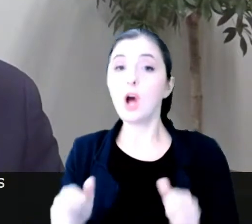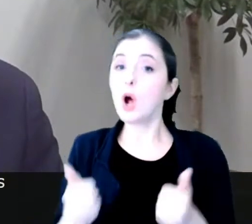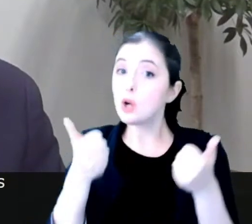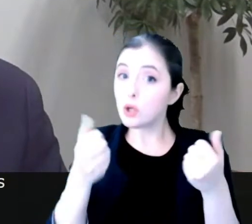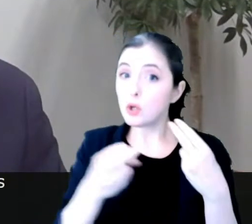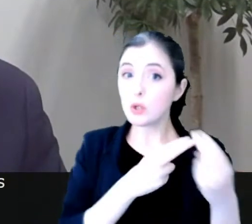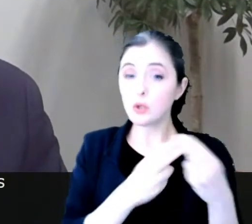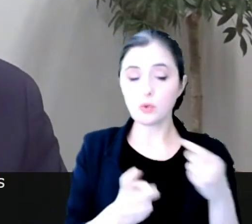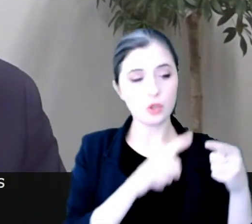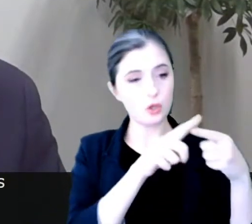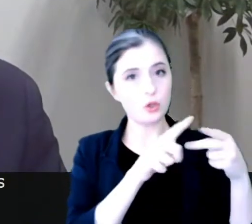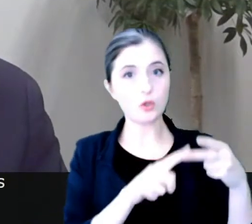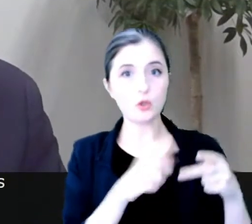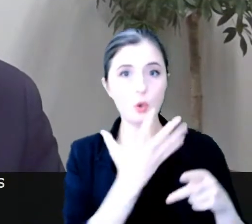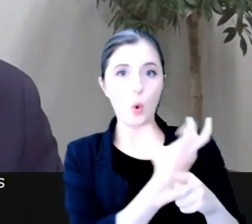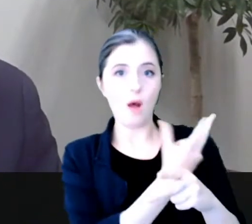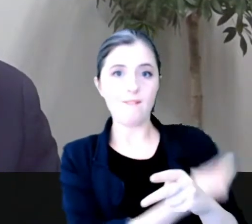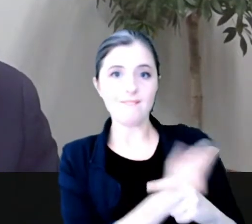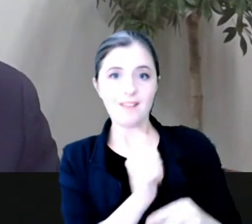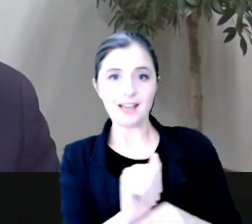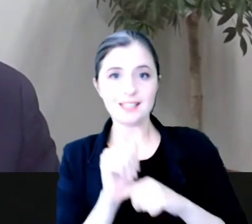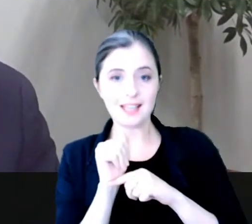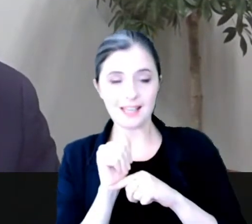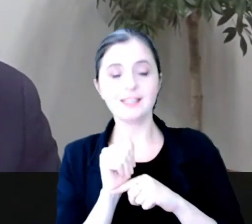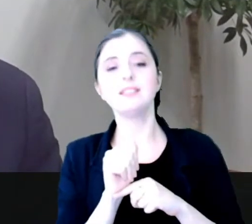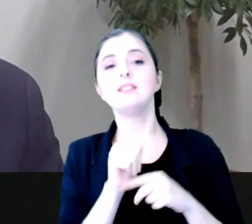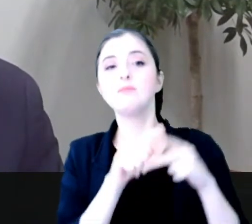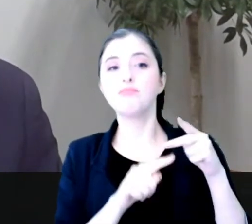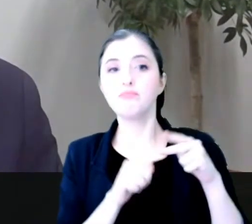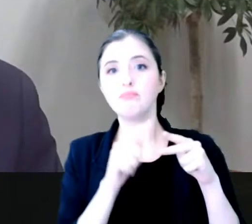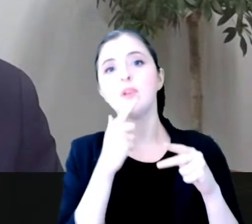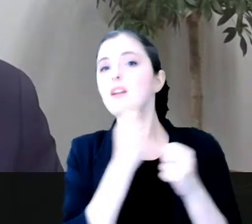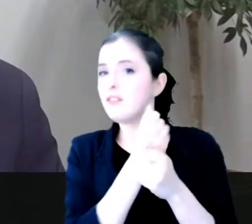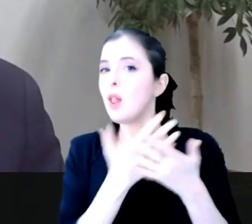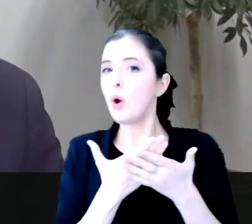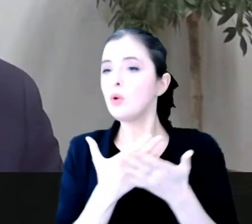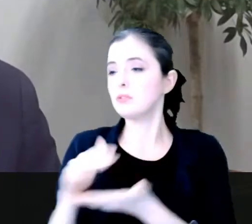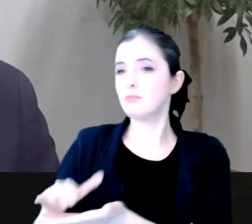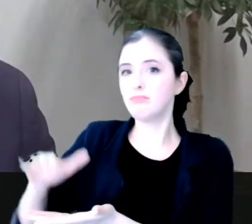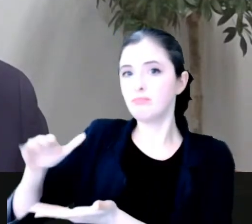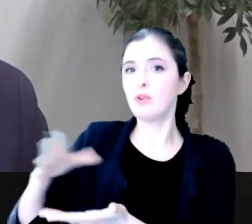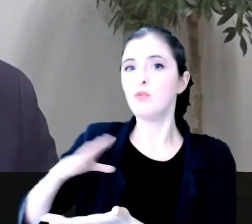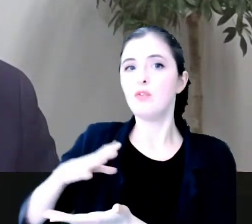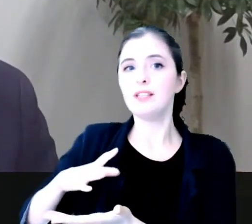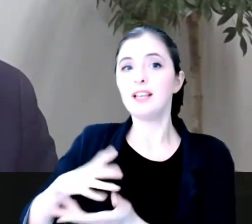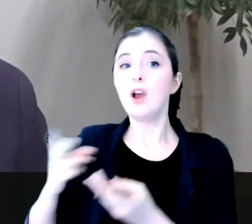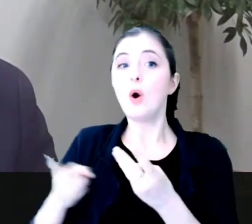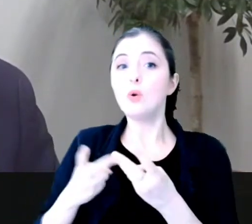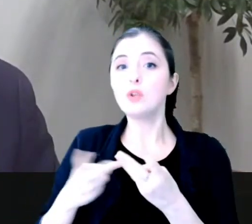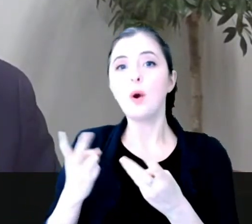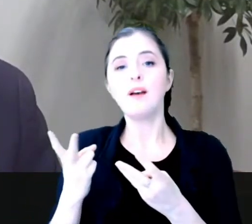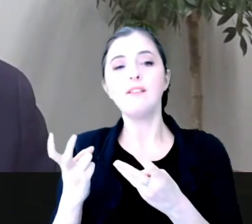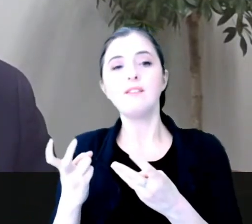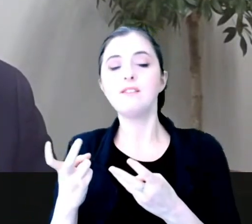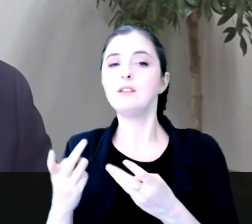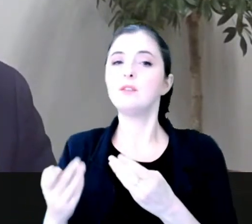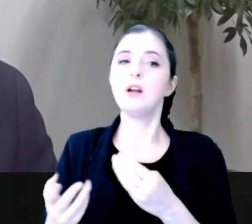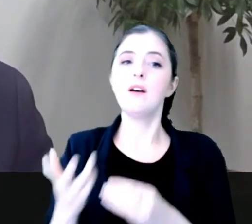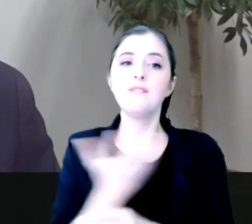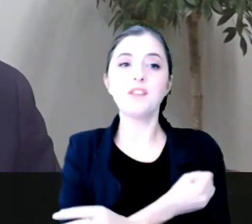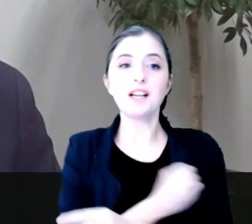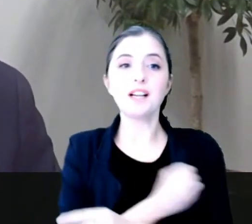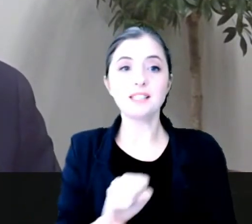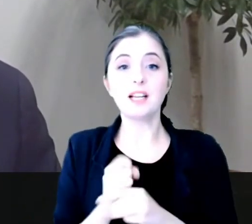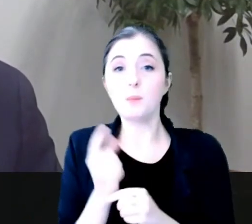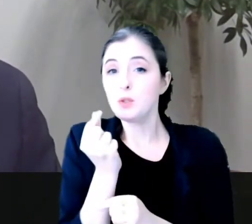on stream, Pfizer, AstraZeneca, we're getting plenty of that in supply. We're hoping for Moderna to come on stream pretty soon. And City Hall is working very